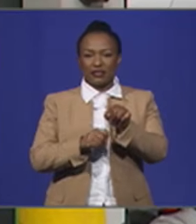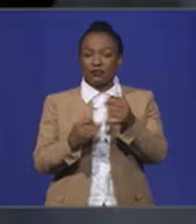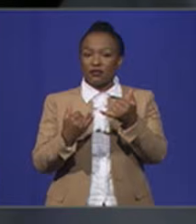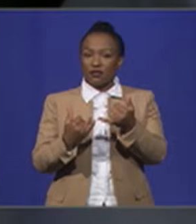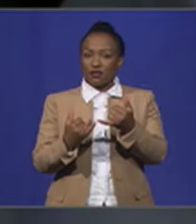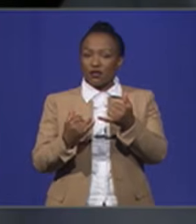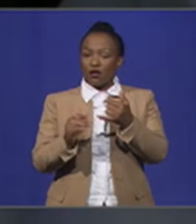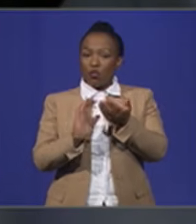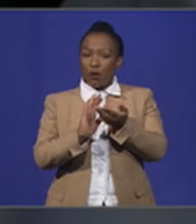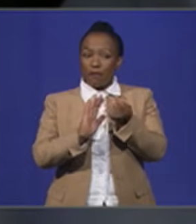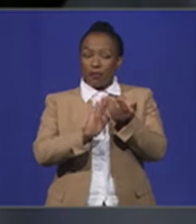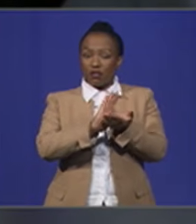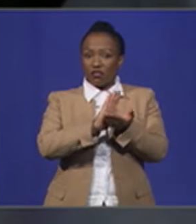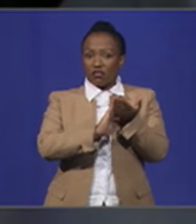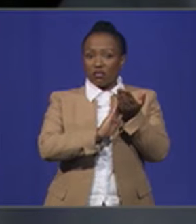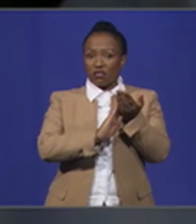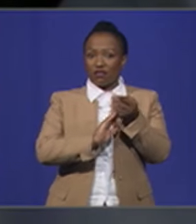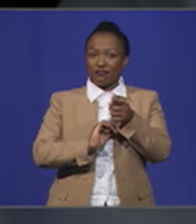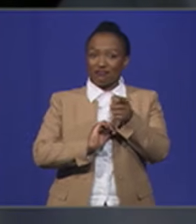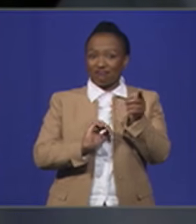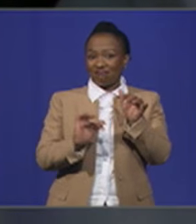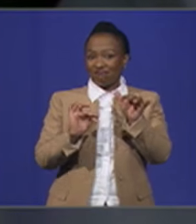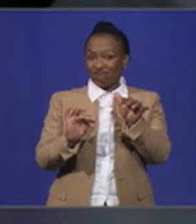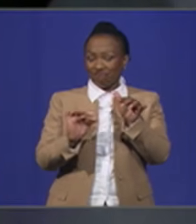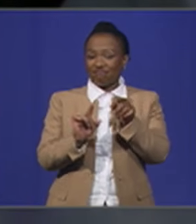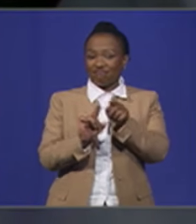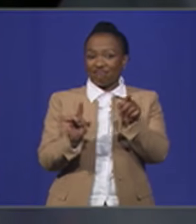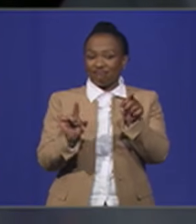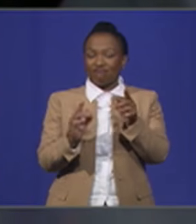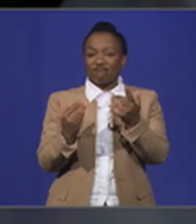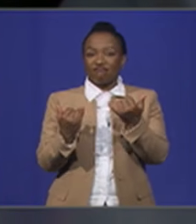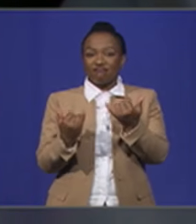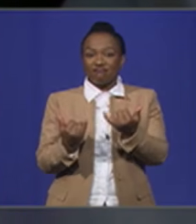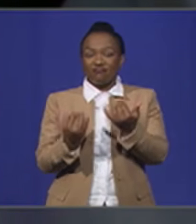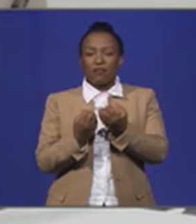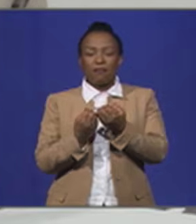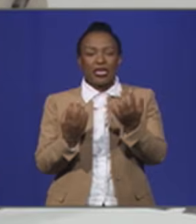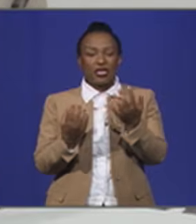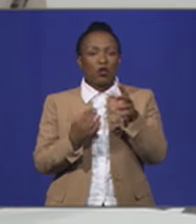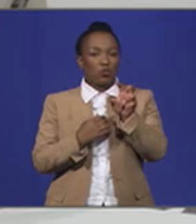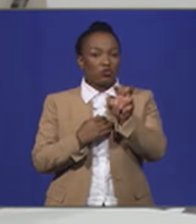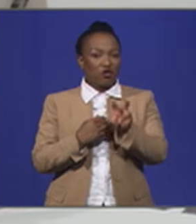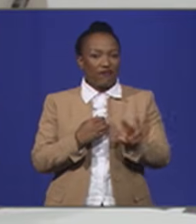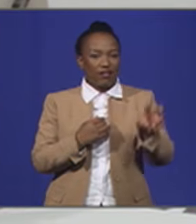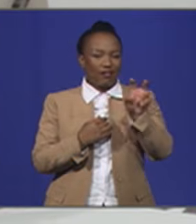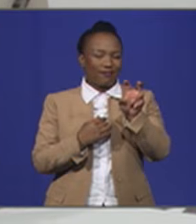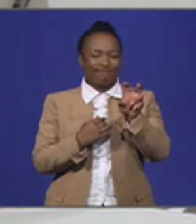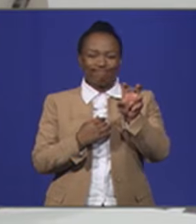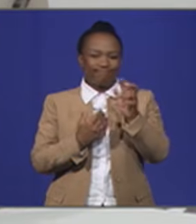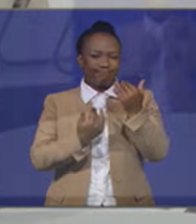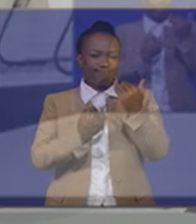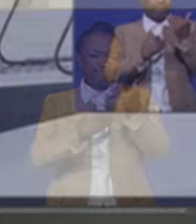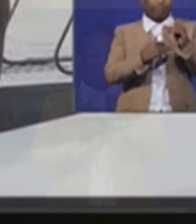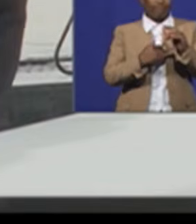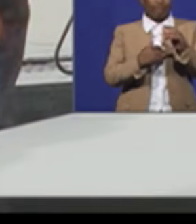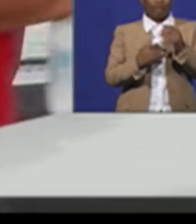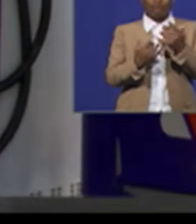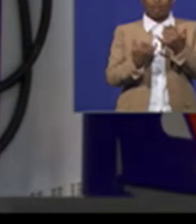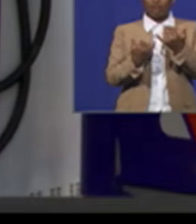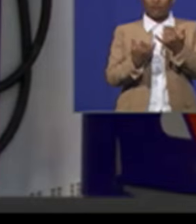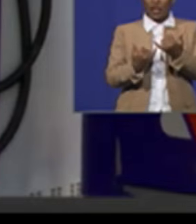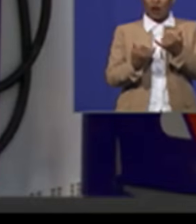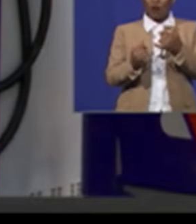go nna bokete thata go badirisi mo e tla pateletsang bontsi go fokotsa maeto fa bangwe ba tla retelelwa ke go tlatsa dijanaga tsa bone